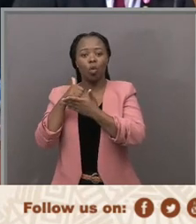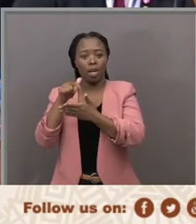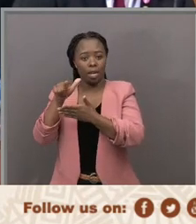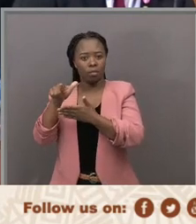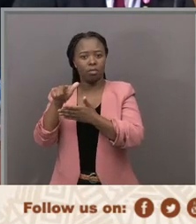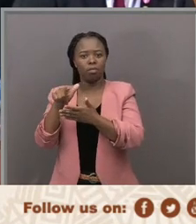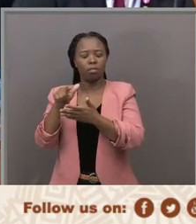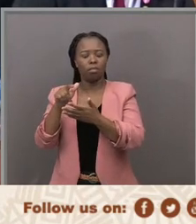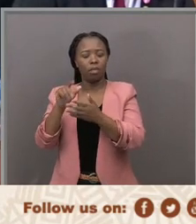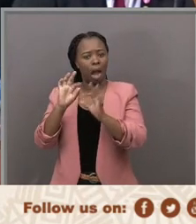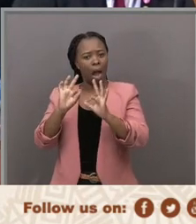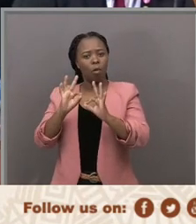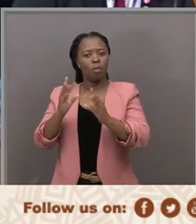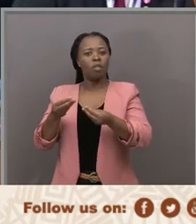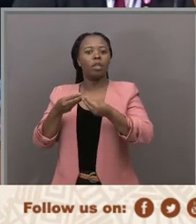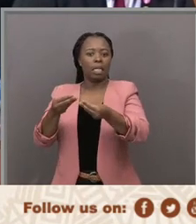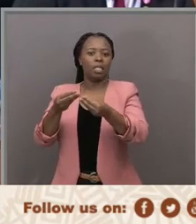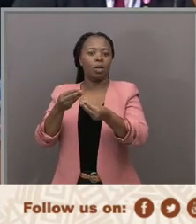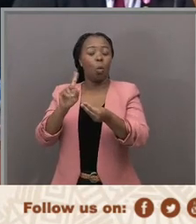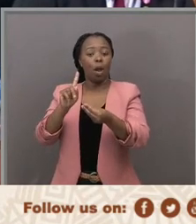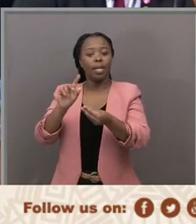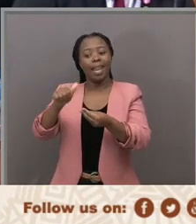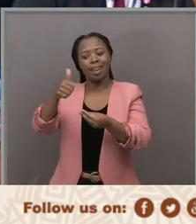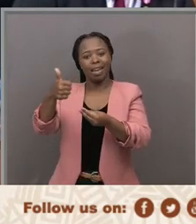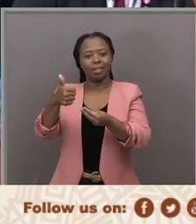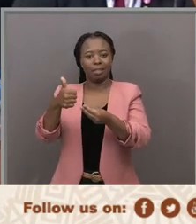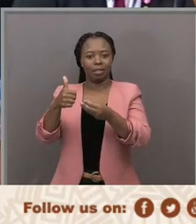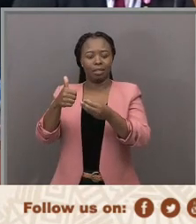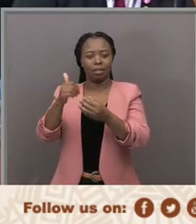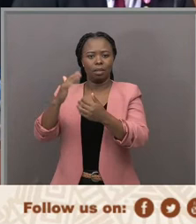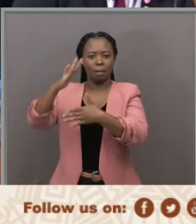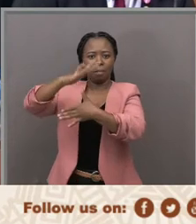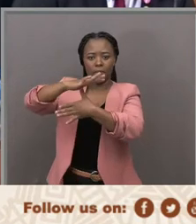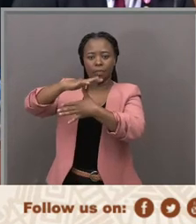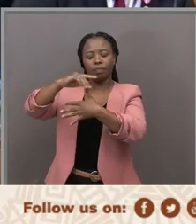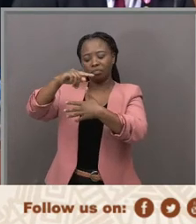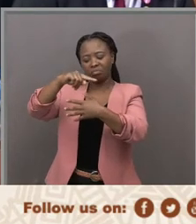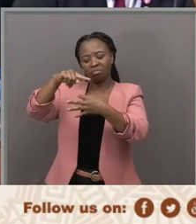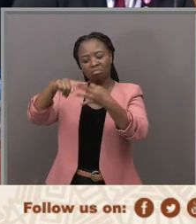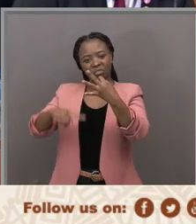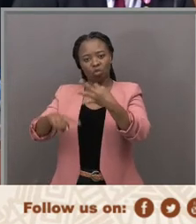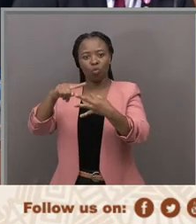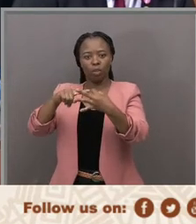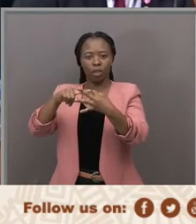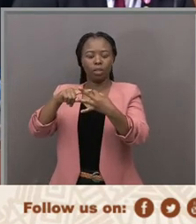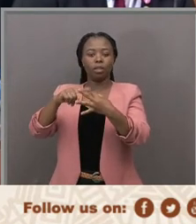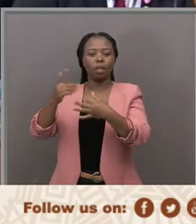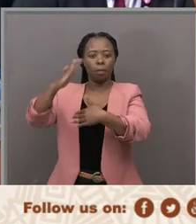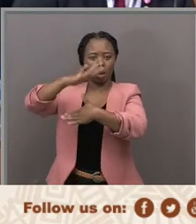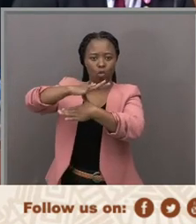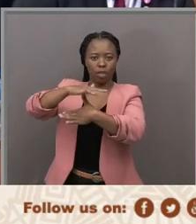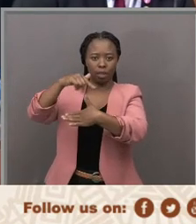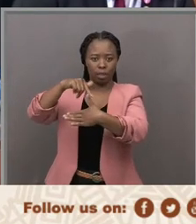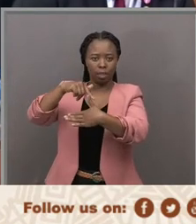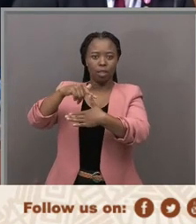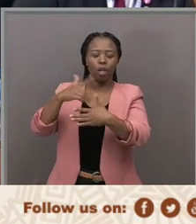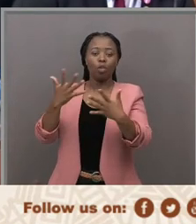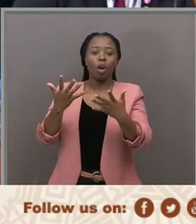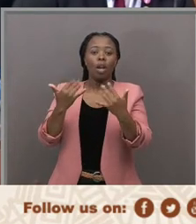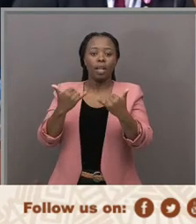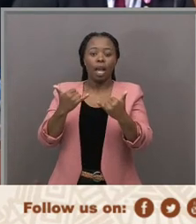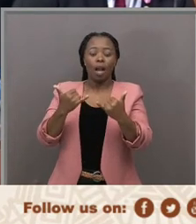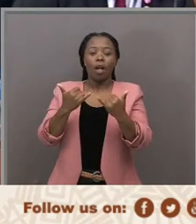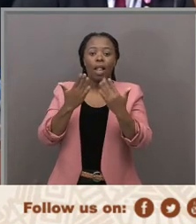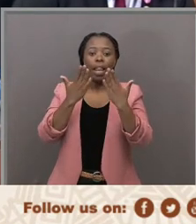appropriate responses to the next set of priorities, the three priorities. Honorable members, one of the lessons